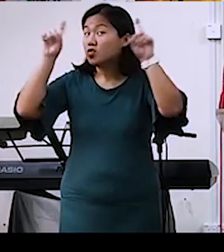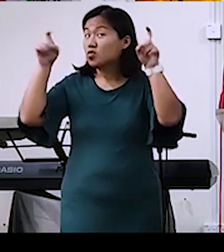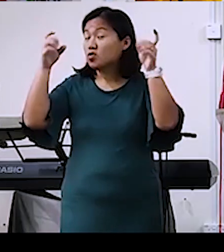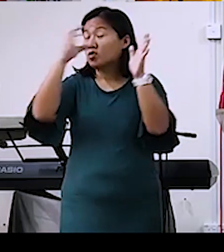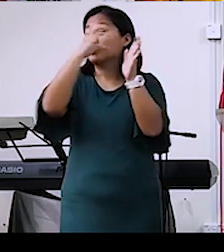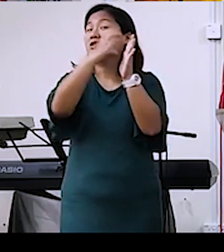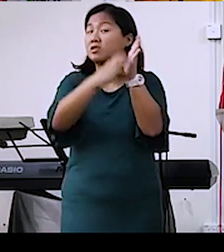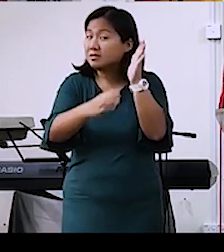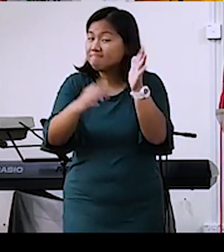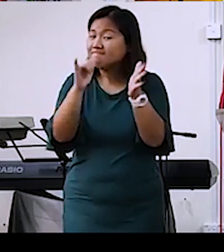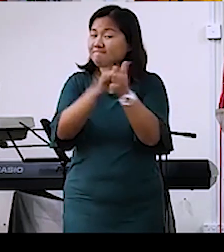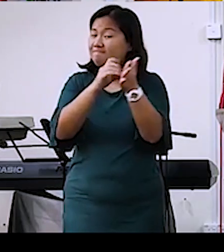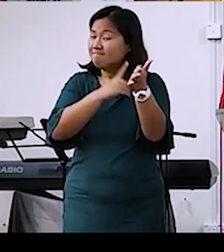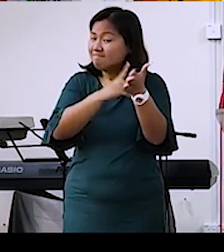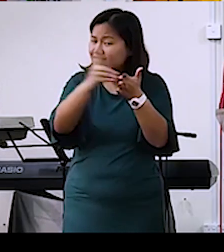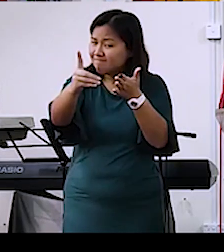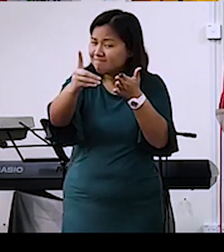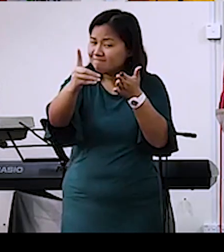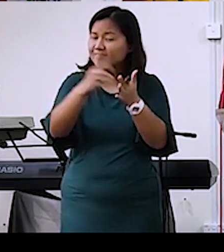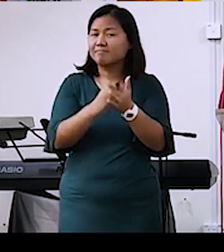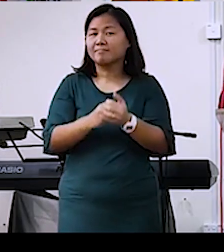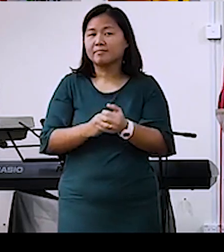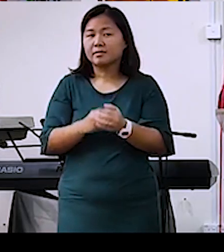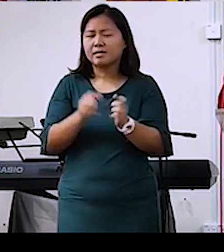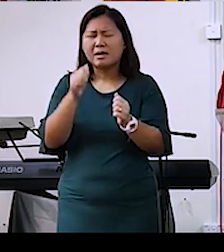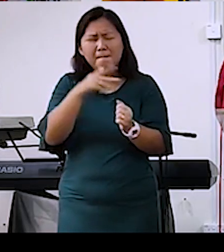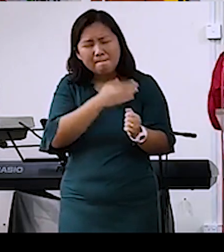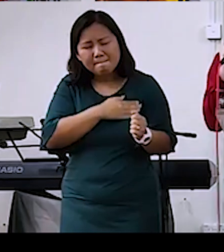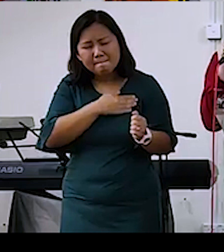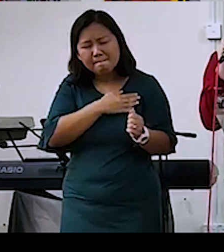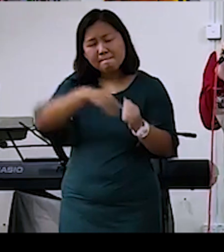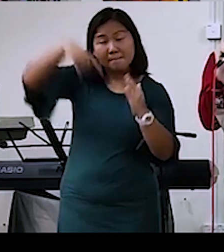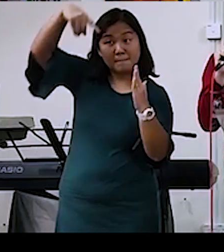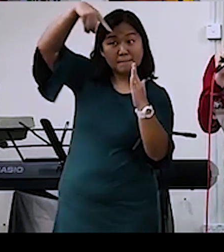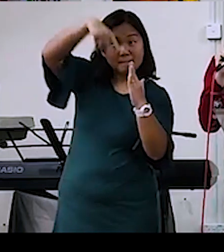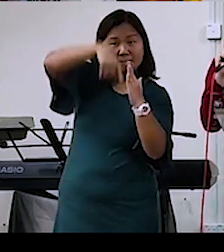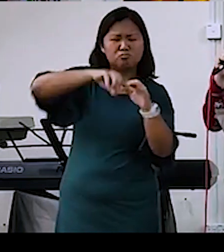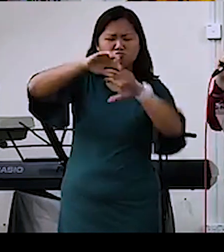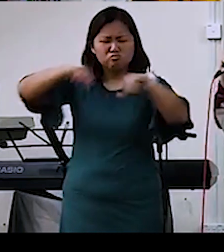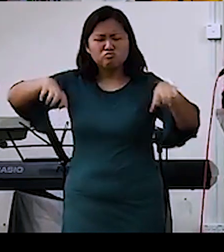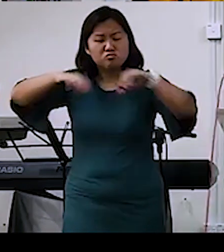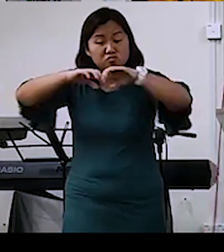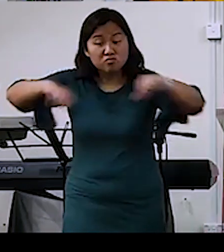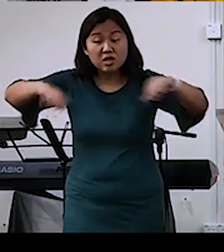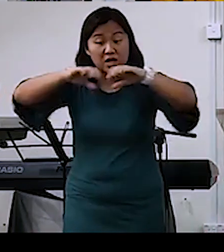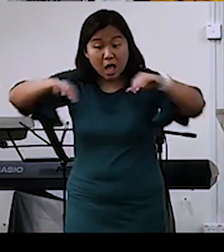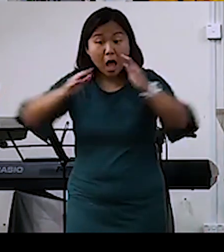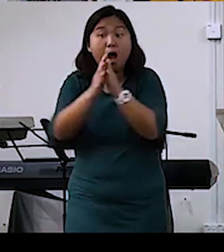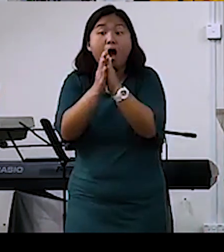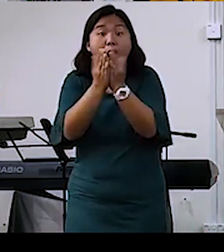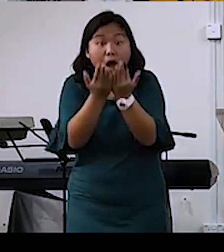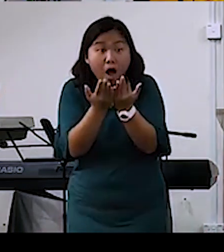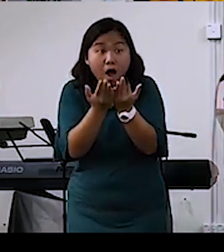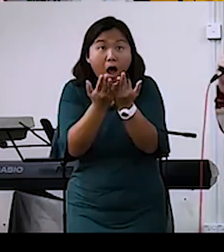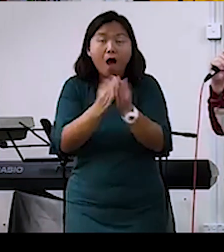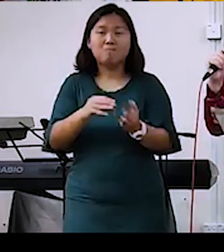week. Okay, so this is not just for today. Please dive into this chapter. Please dig into this chapter of the week.